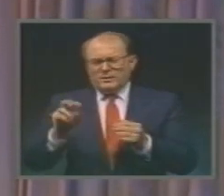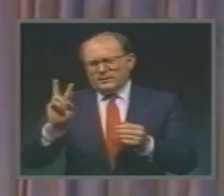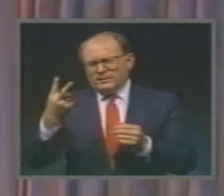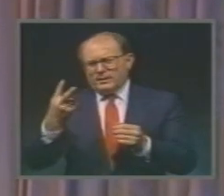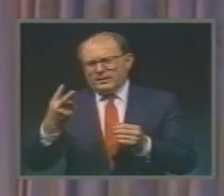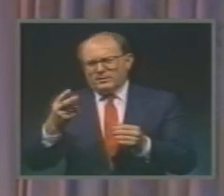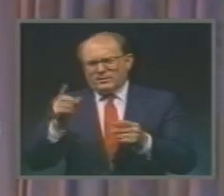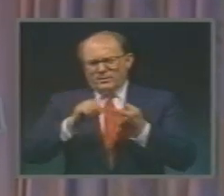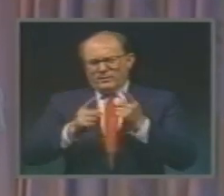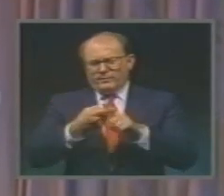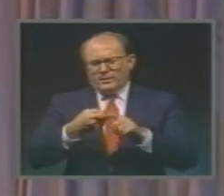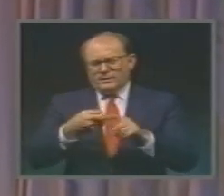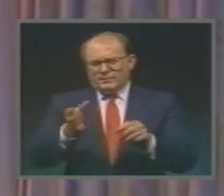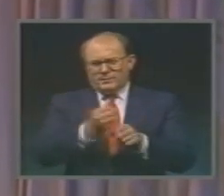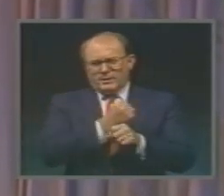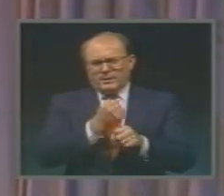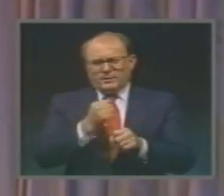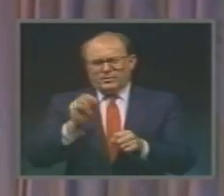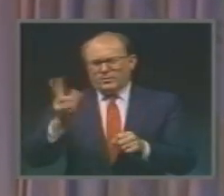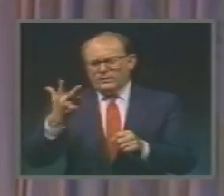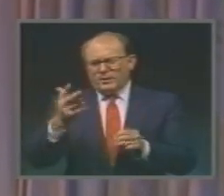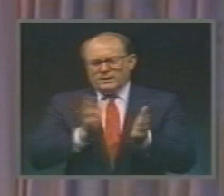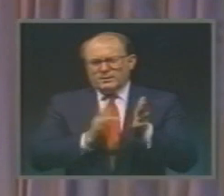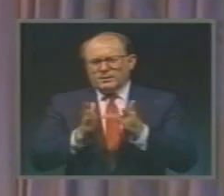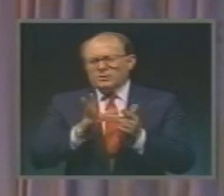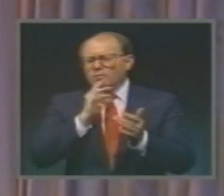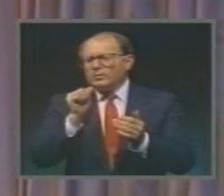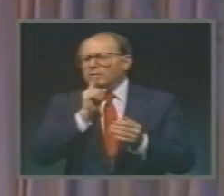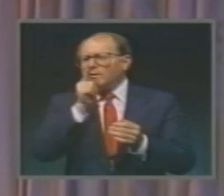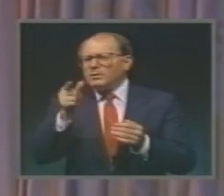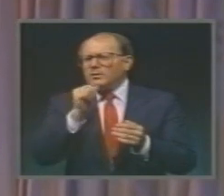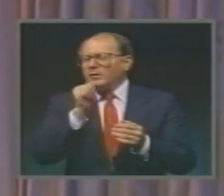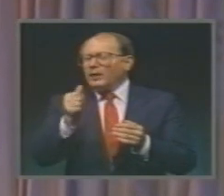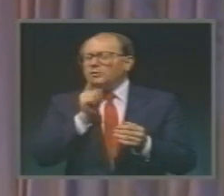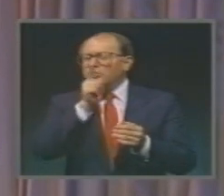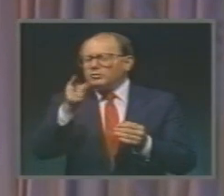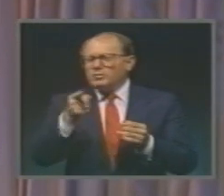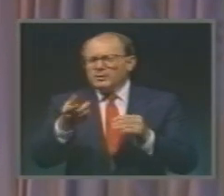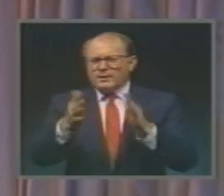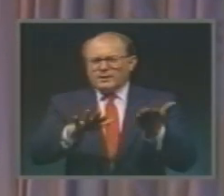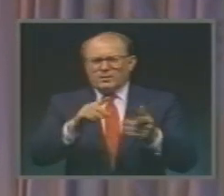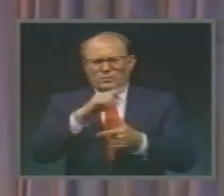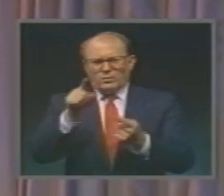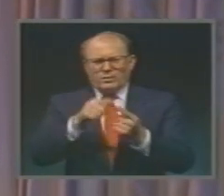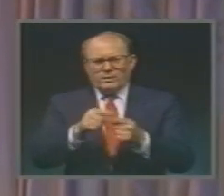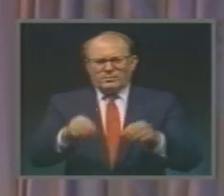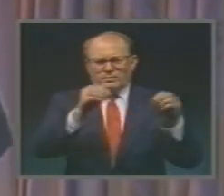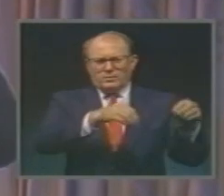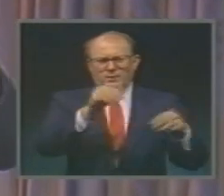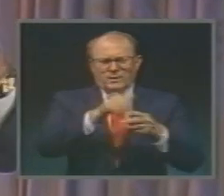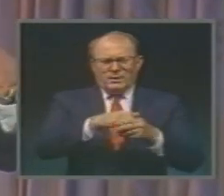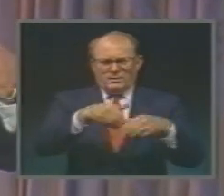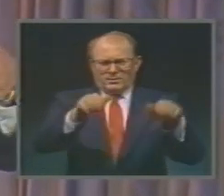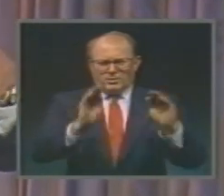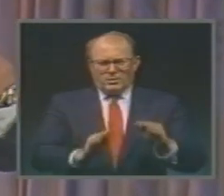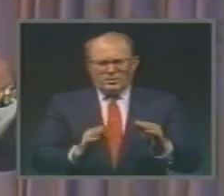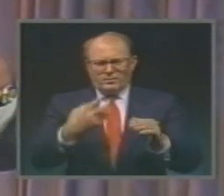from the tomb. Three, Jesus was not really dead, and when taken from the cross and buried in the cool tomb,